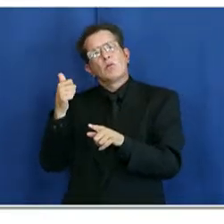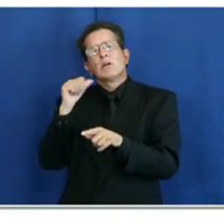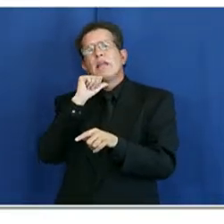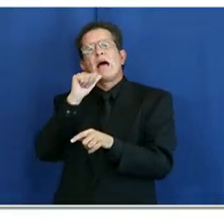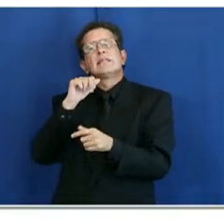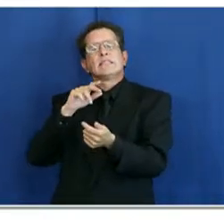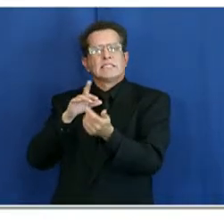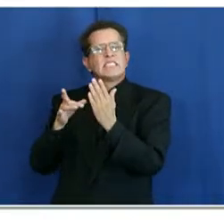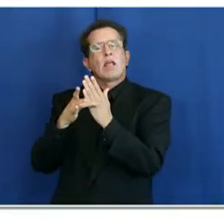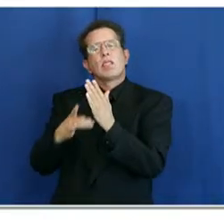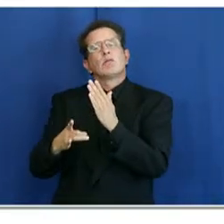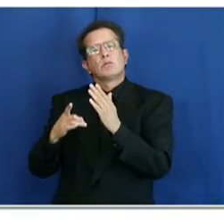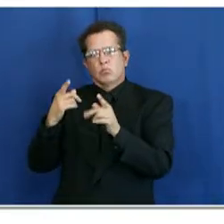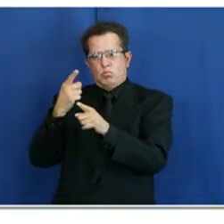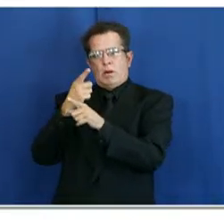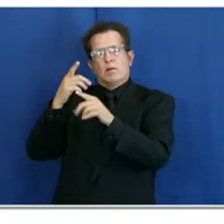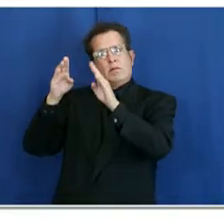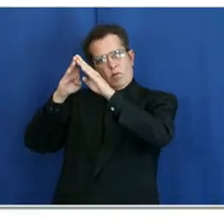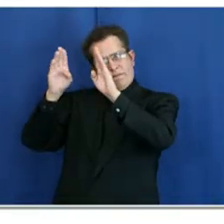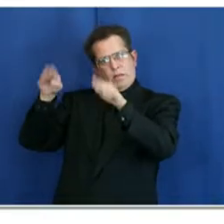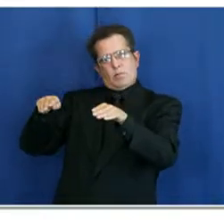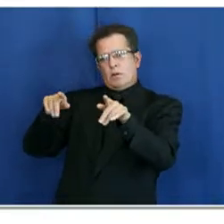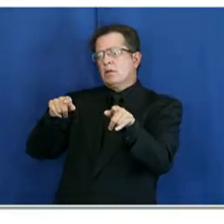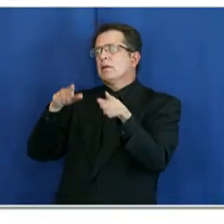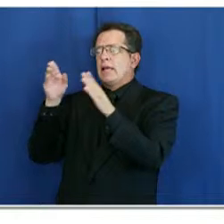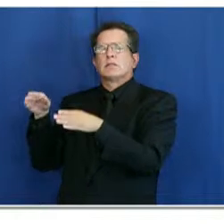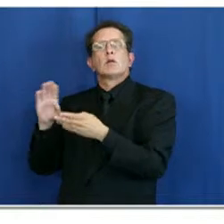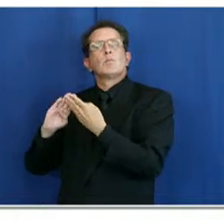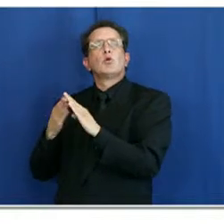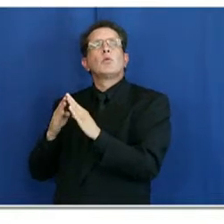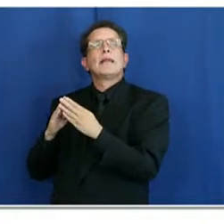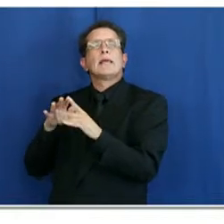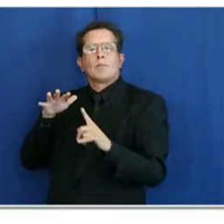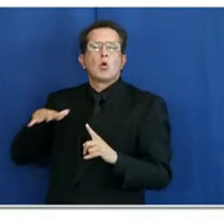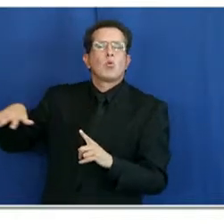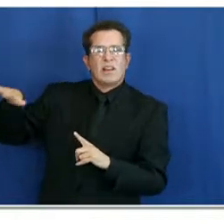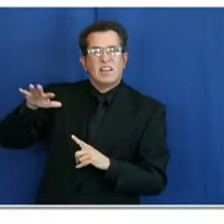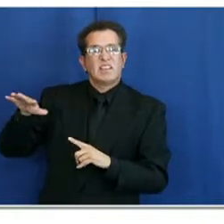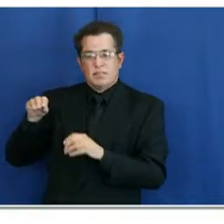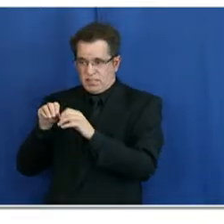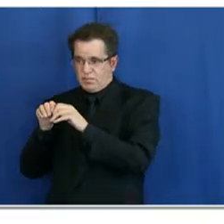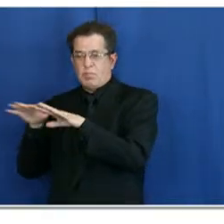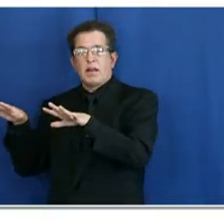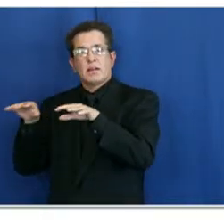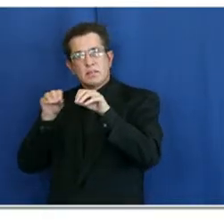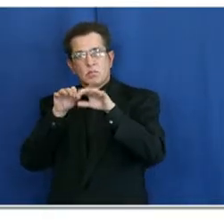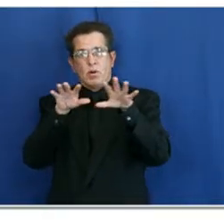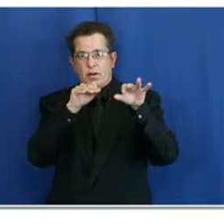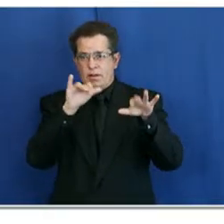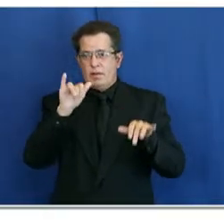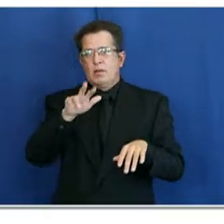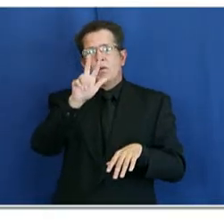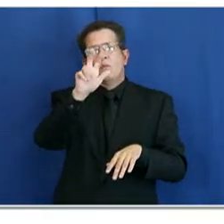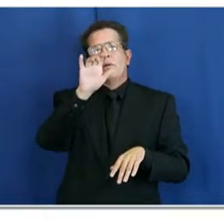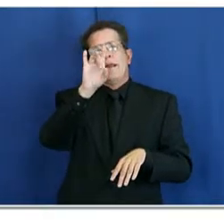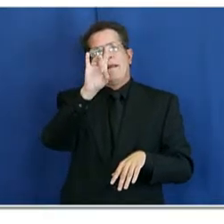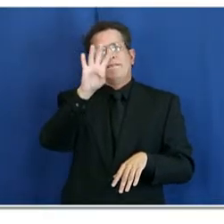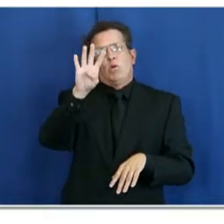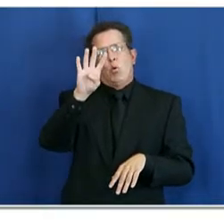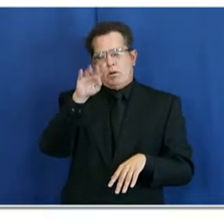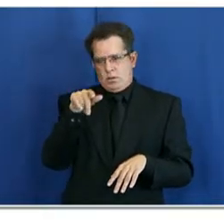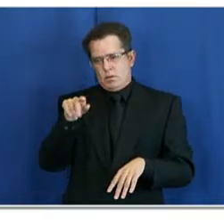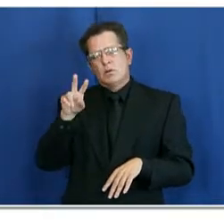non-skilled nursing facility congregate settings, and then community settings. And of the 384